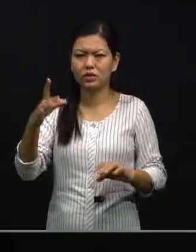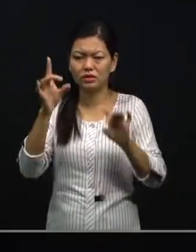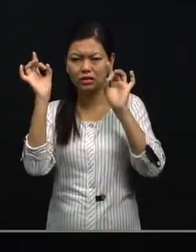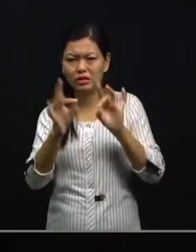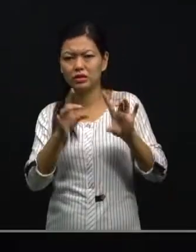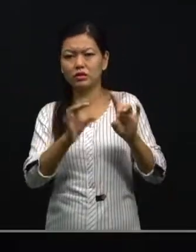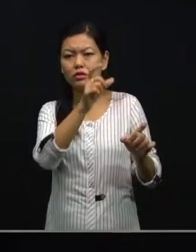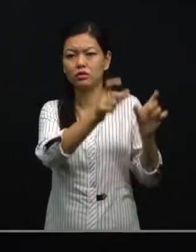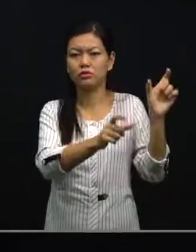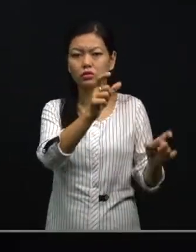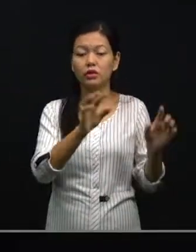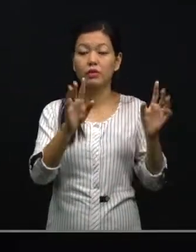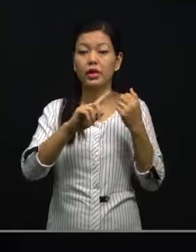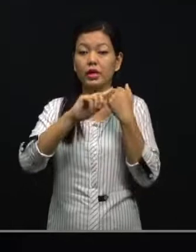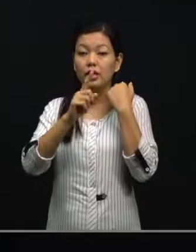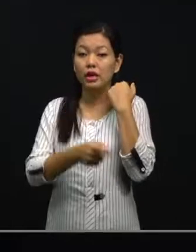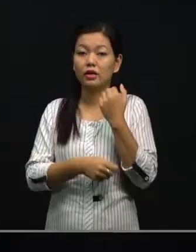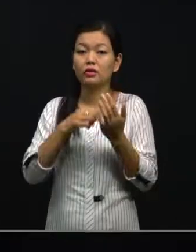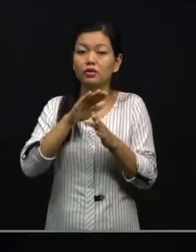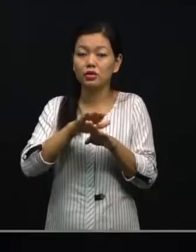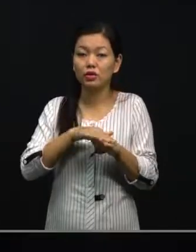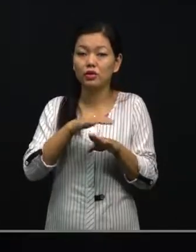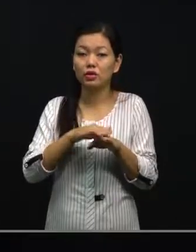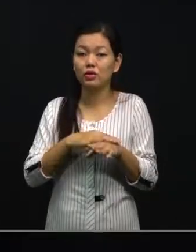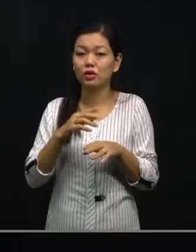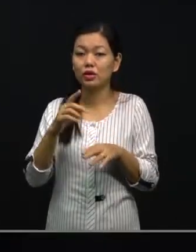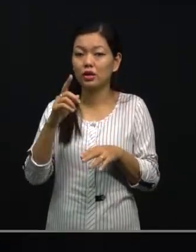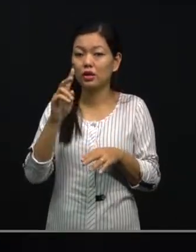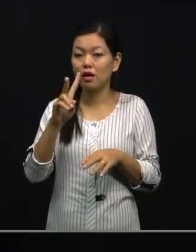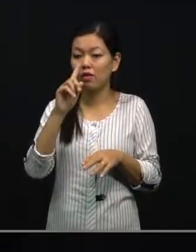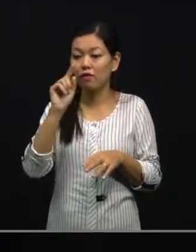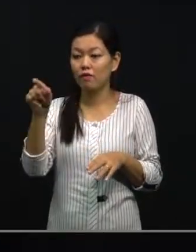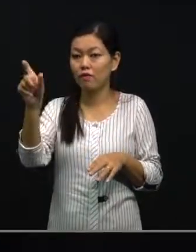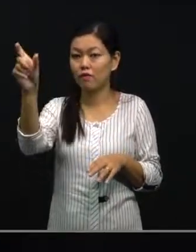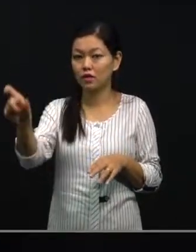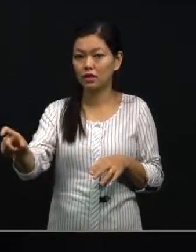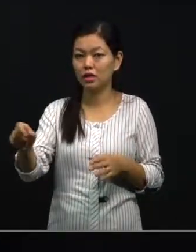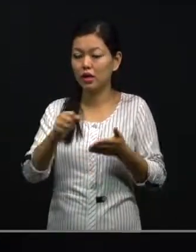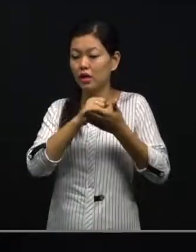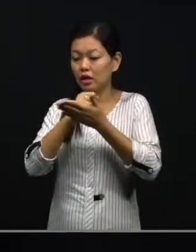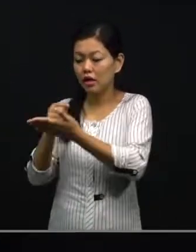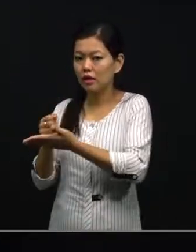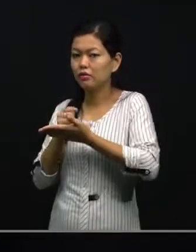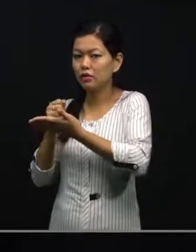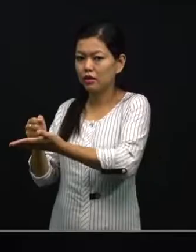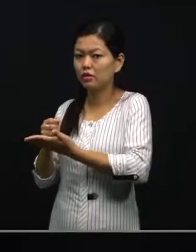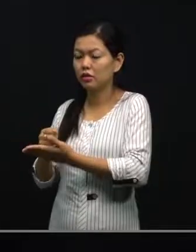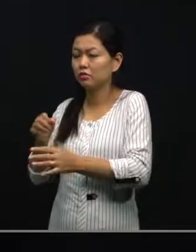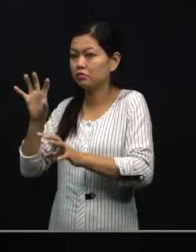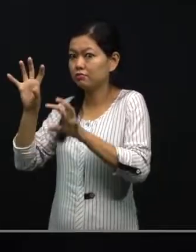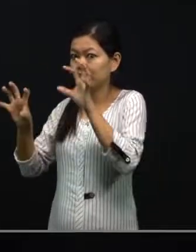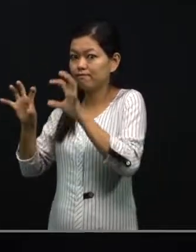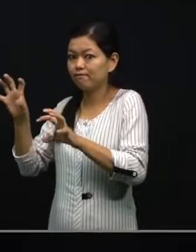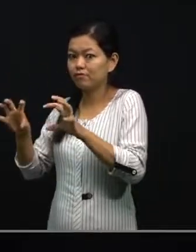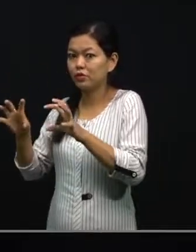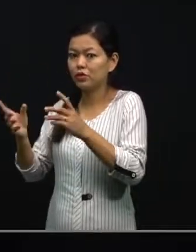of misunderstanding, we can say, because he was dissatisfied with the marriage. He was dissatisfied because the wife was